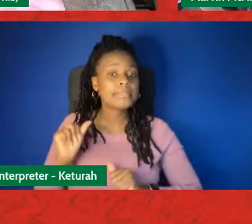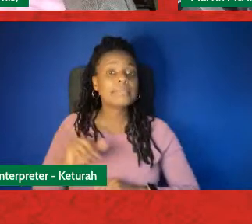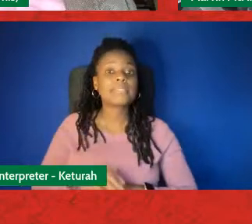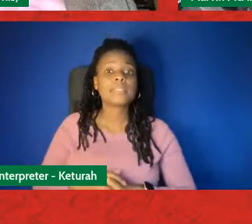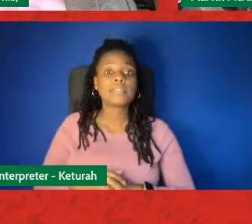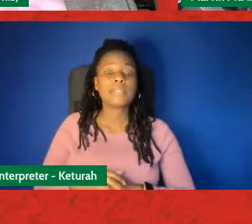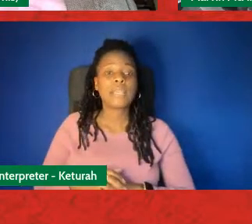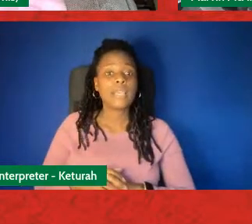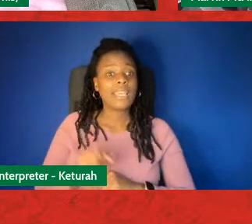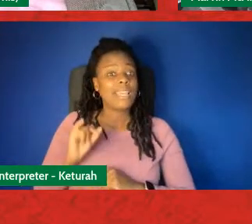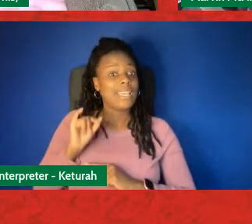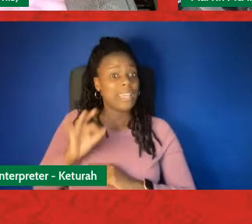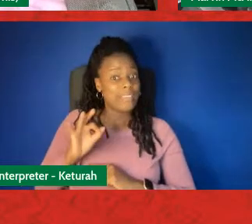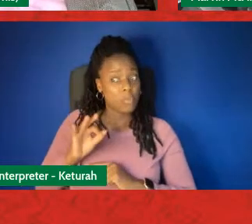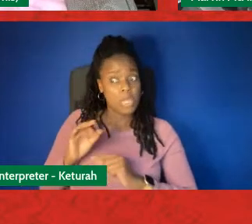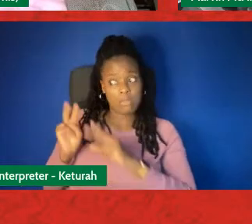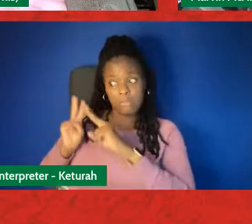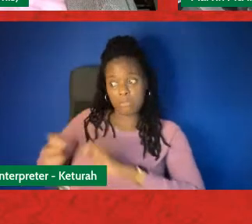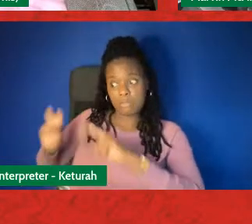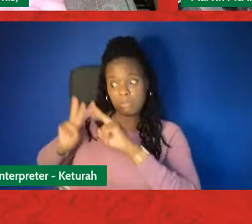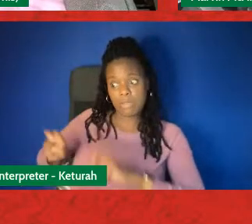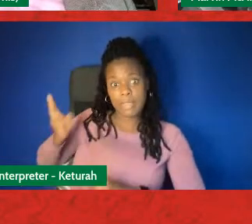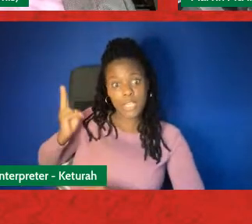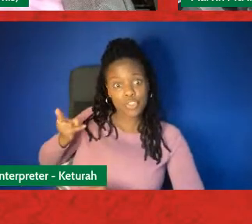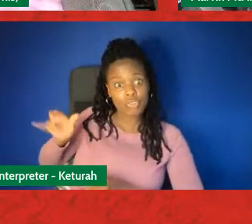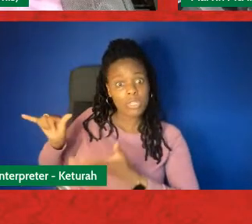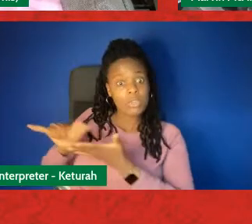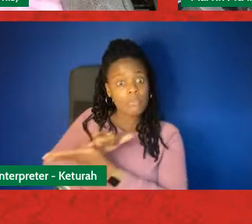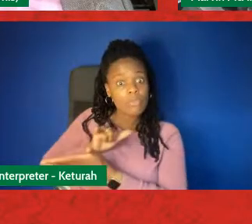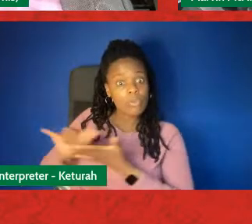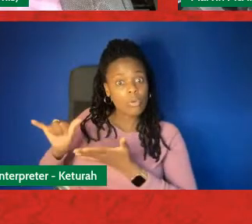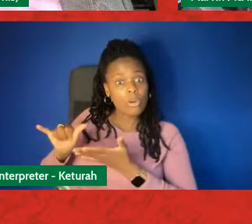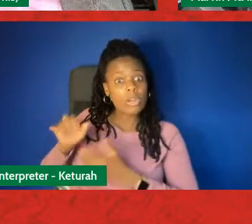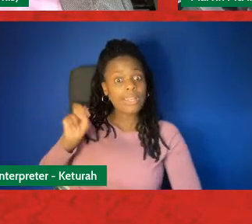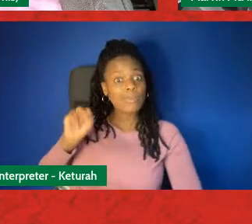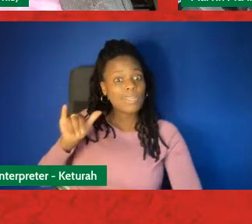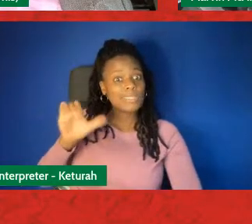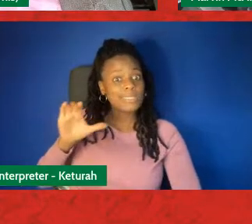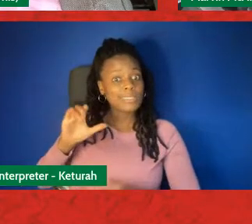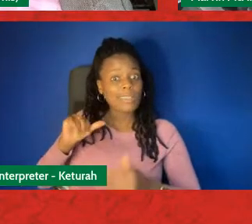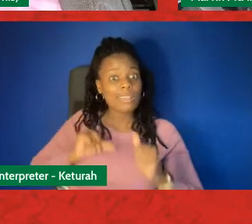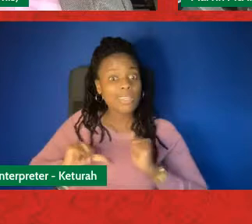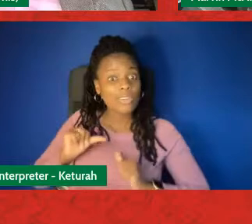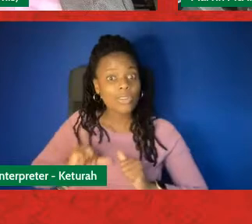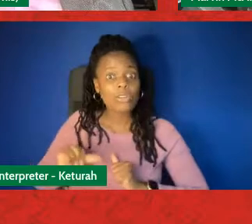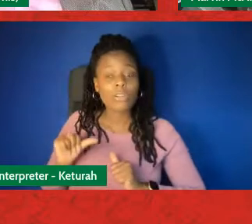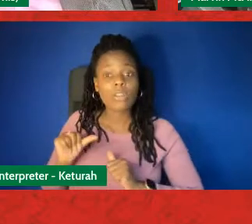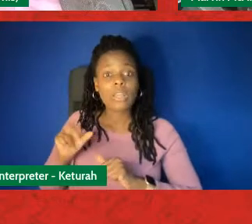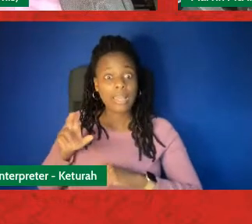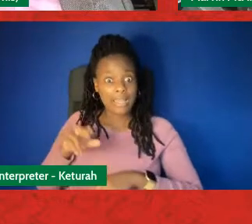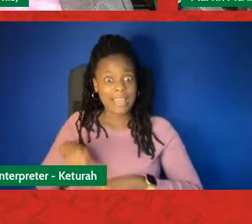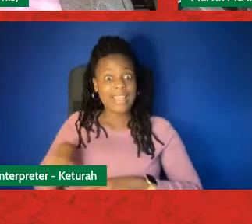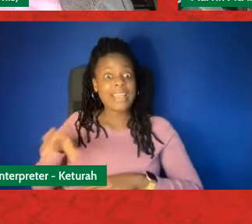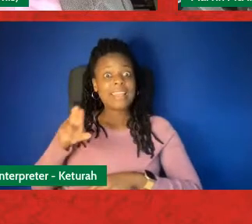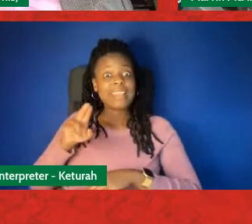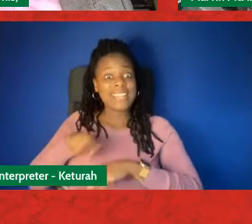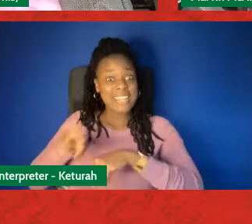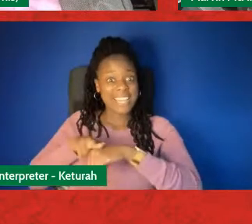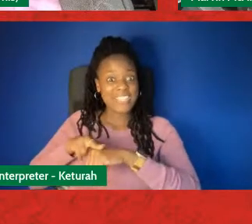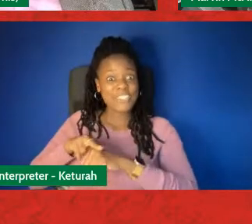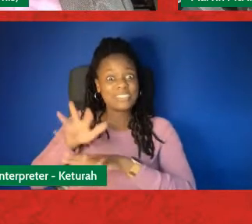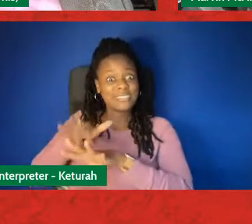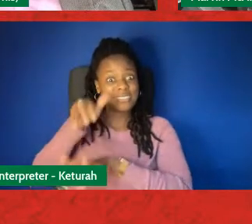which if we go back into the history of New York City theater, originally, it was the nations themselves who came to the theater to